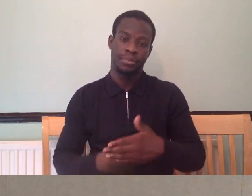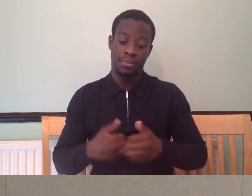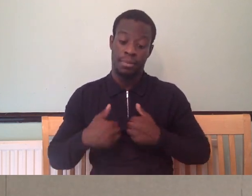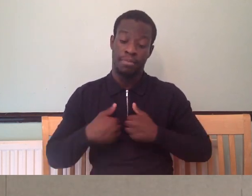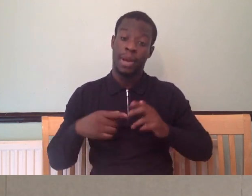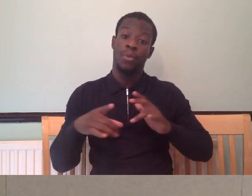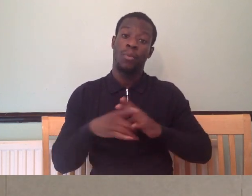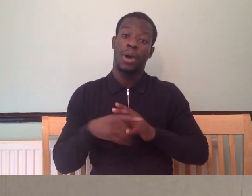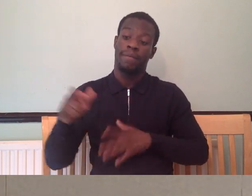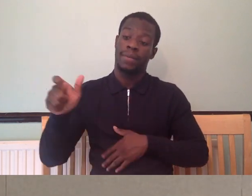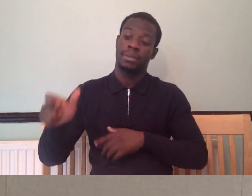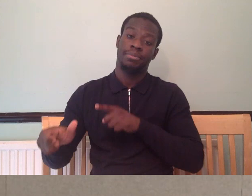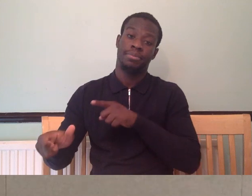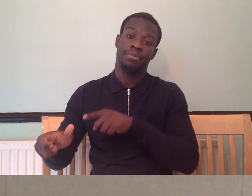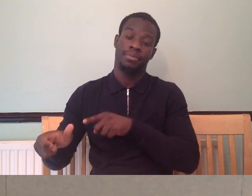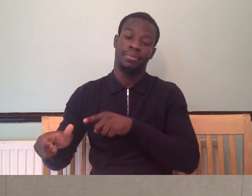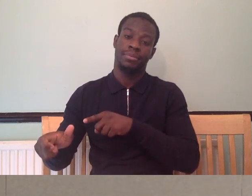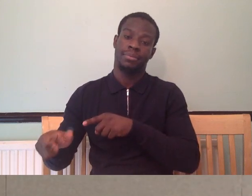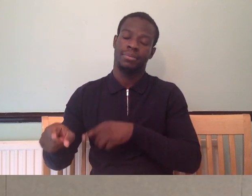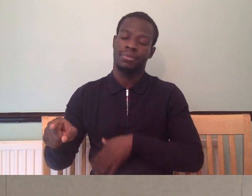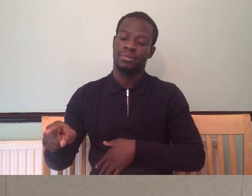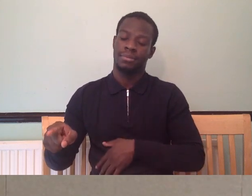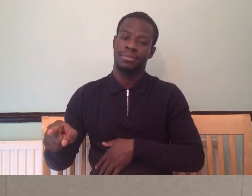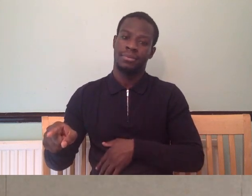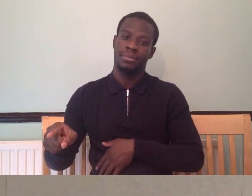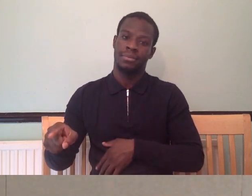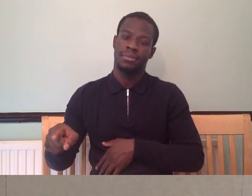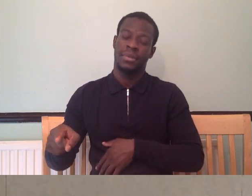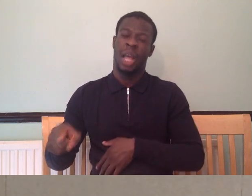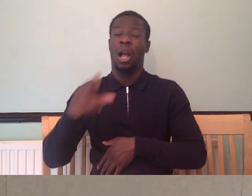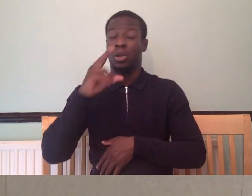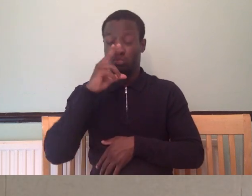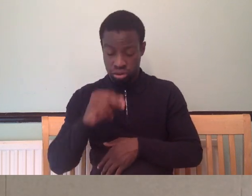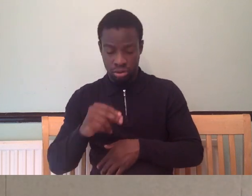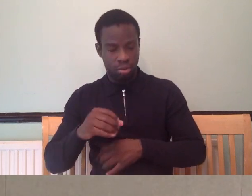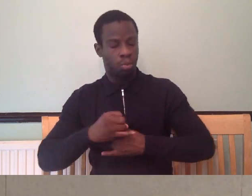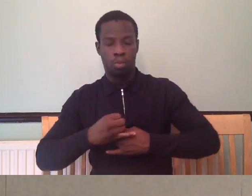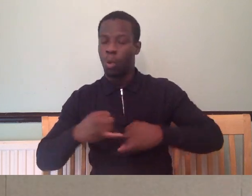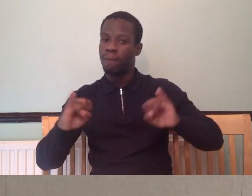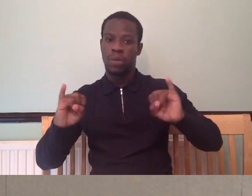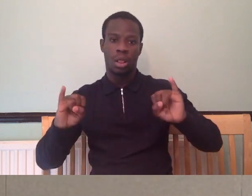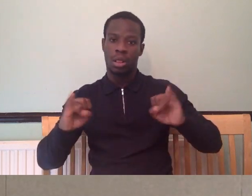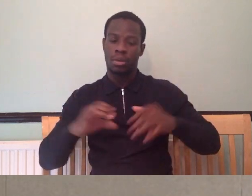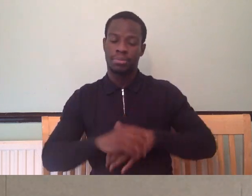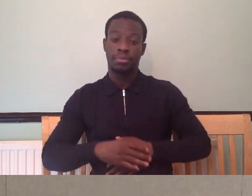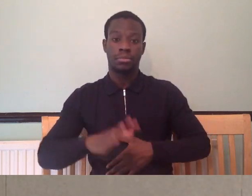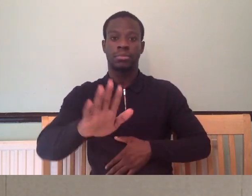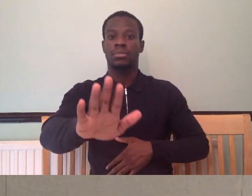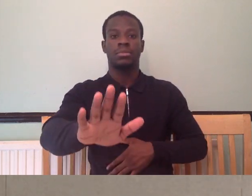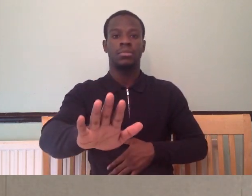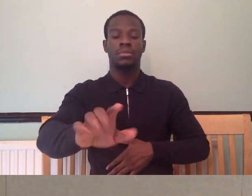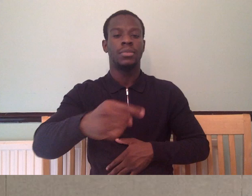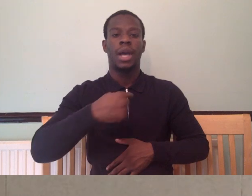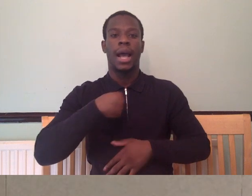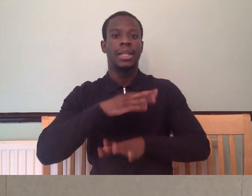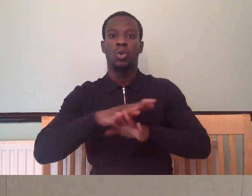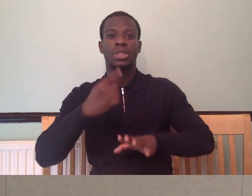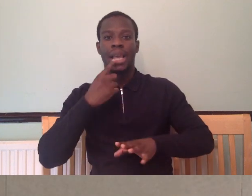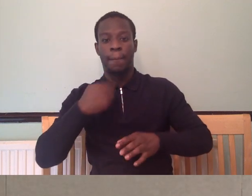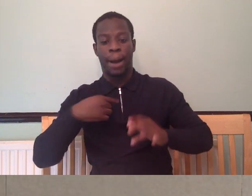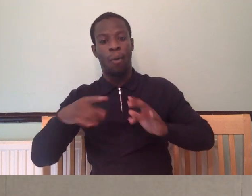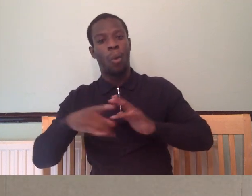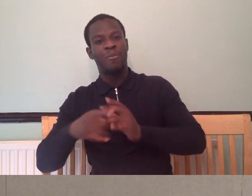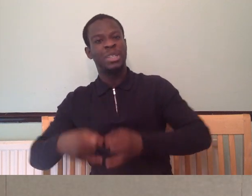My wife is a terrible sneezer. Please note, I did not say my wife is